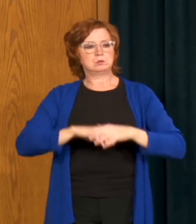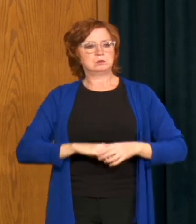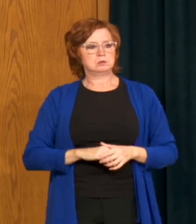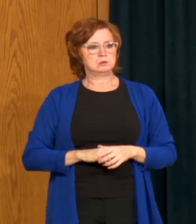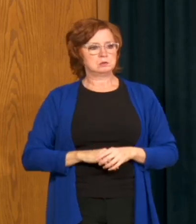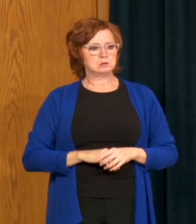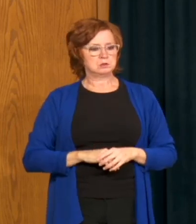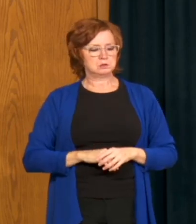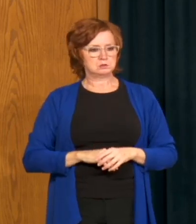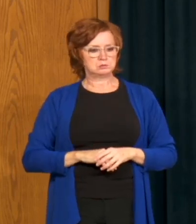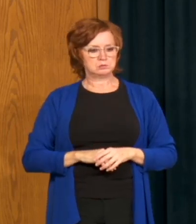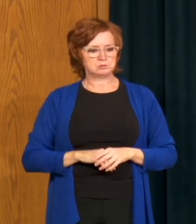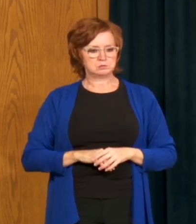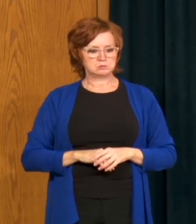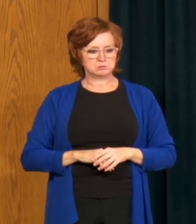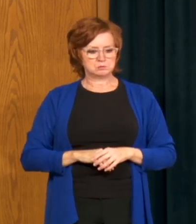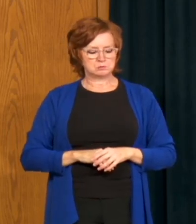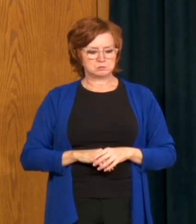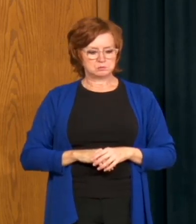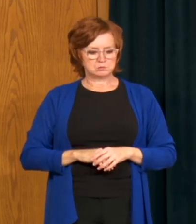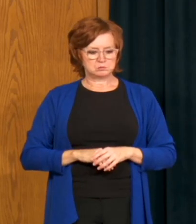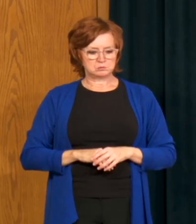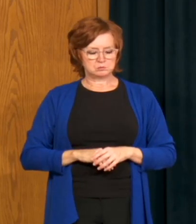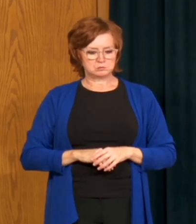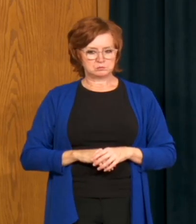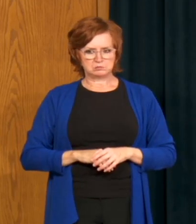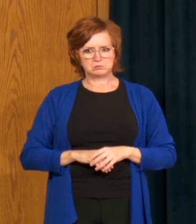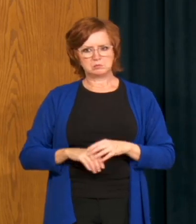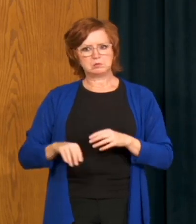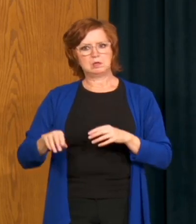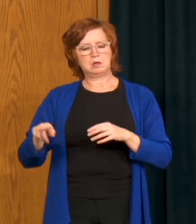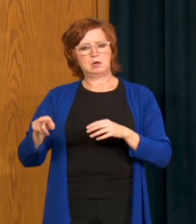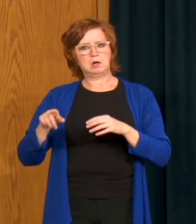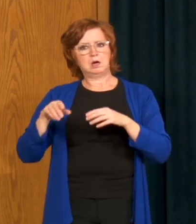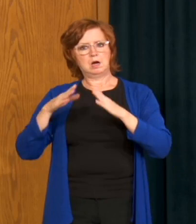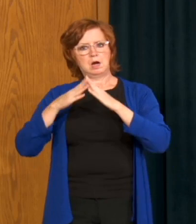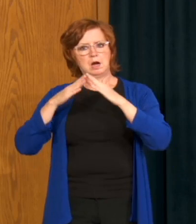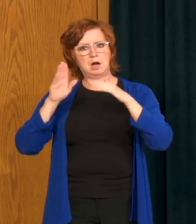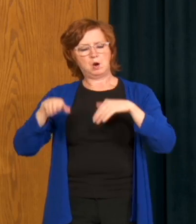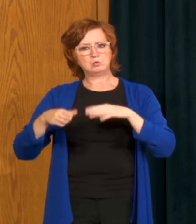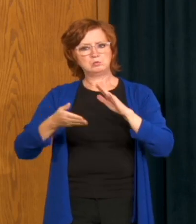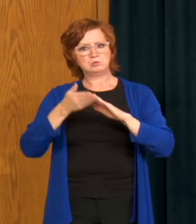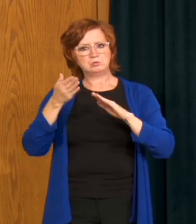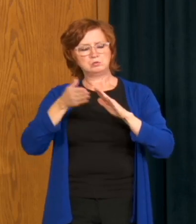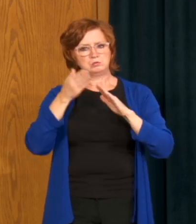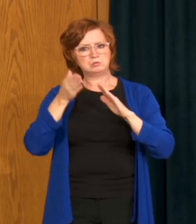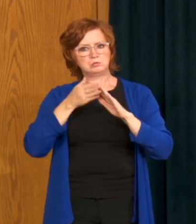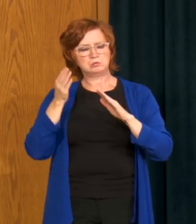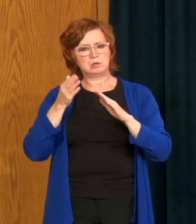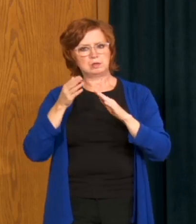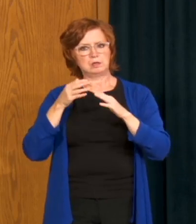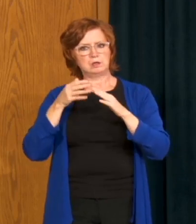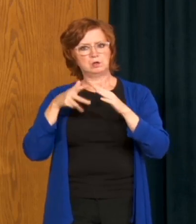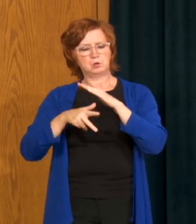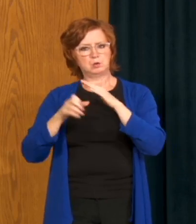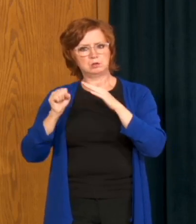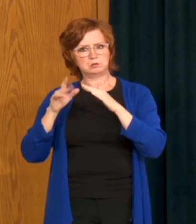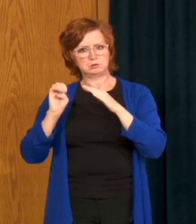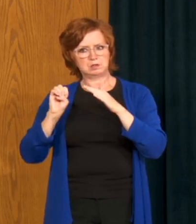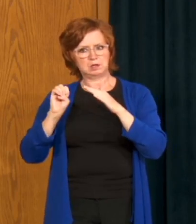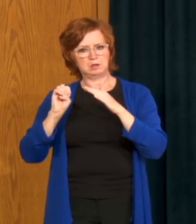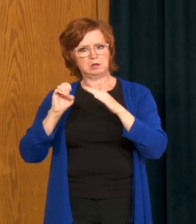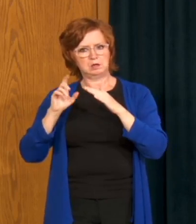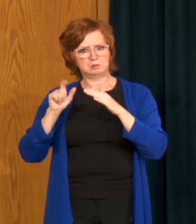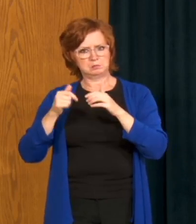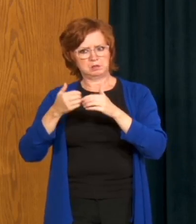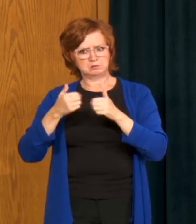the people having them have to follow similar rules to businesses? So, putting out these used items, would they have to have them segregated from the rest of